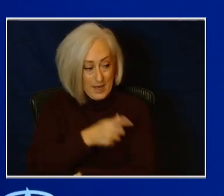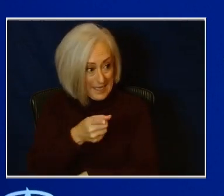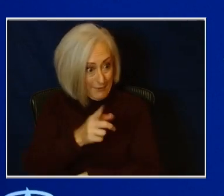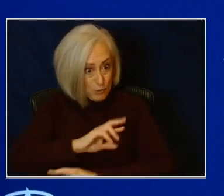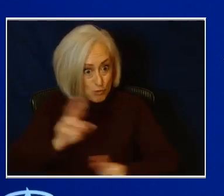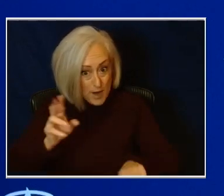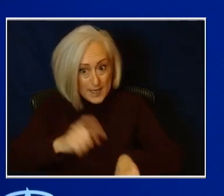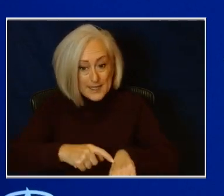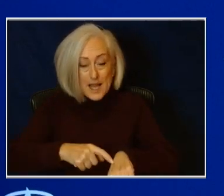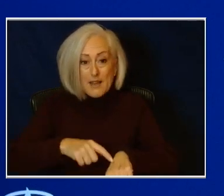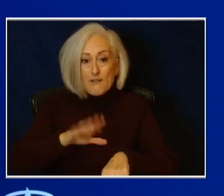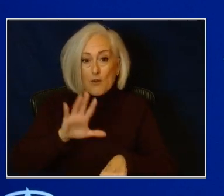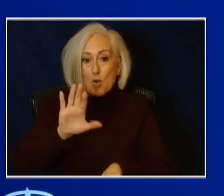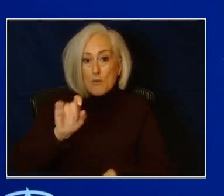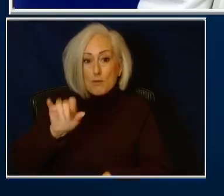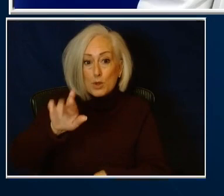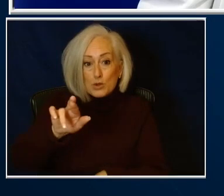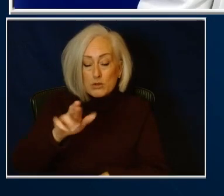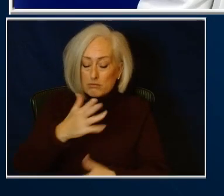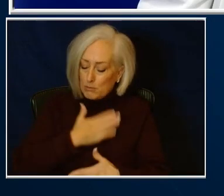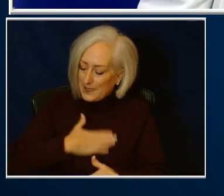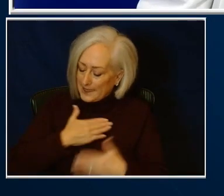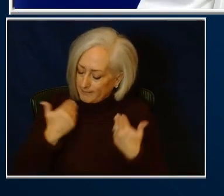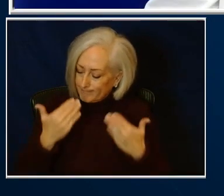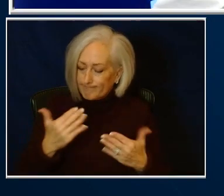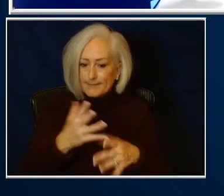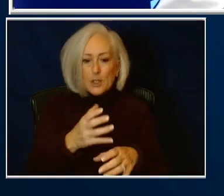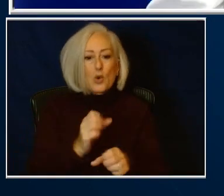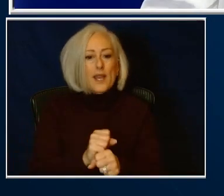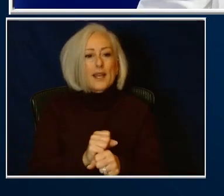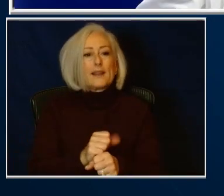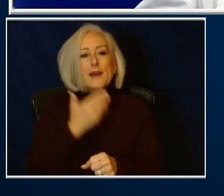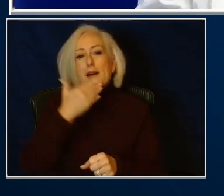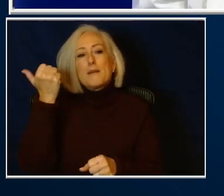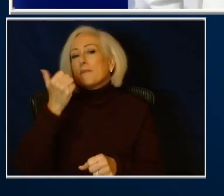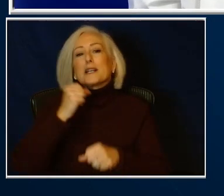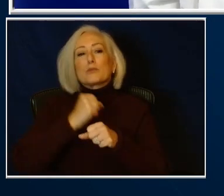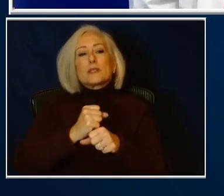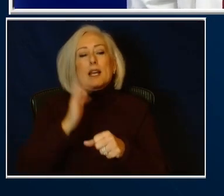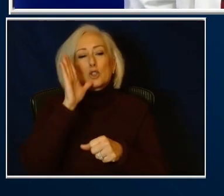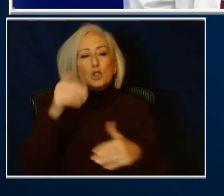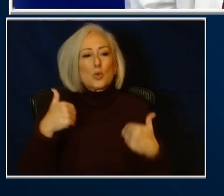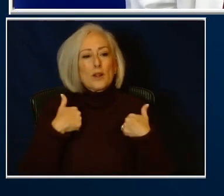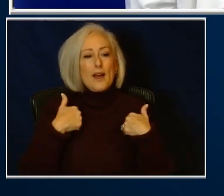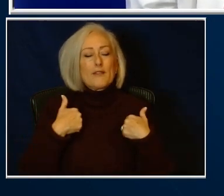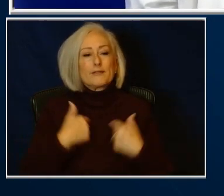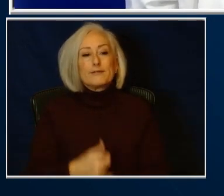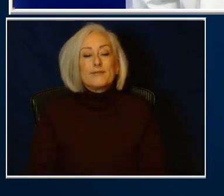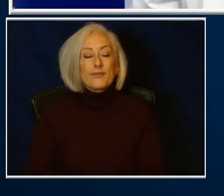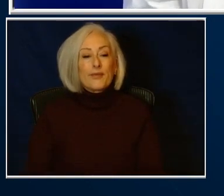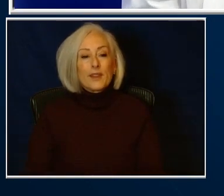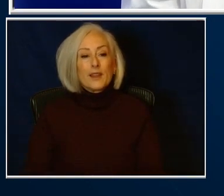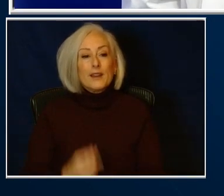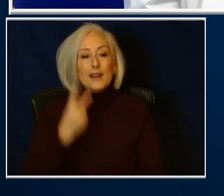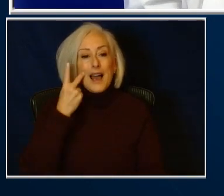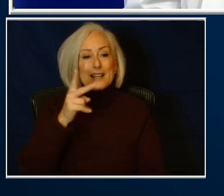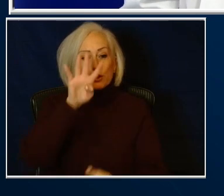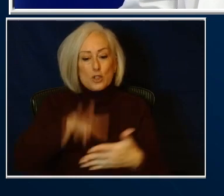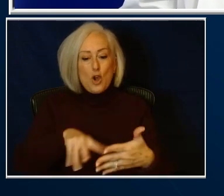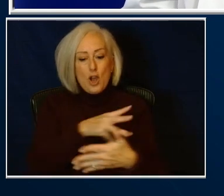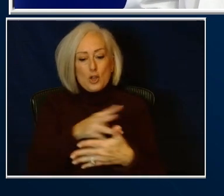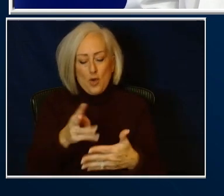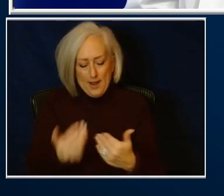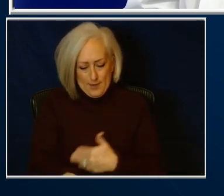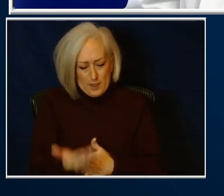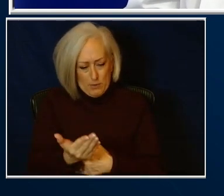that will offer you the greatest protection. Yeah, that is so true. I saw a graph this morning or last night, I think, actually, that was talking about